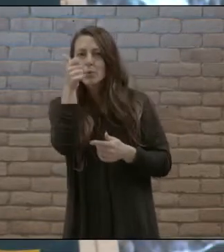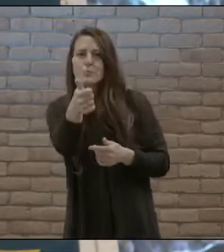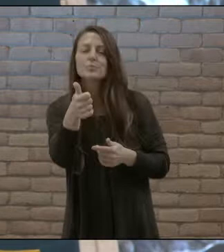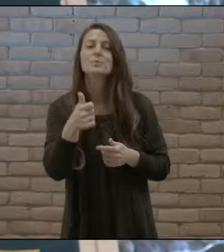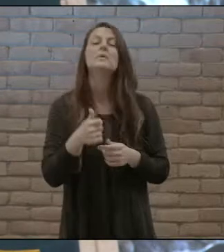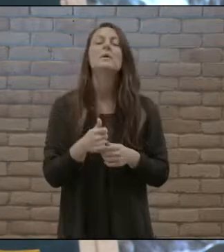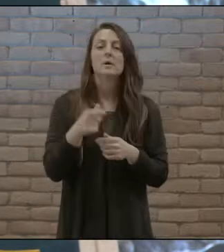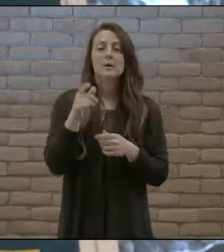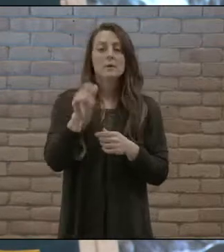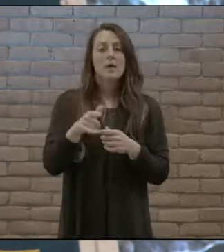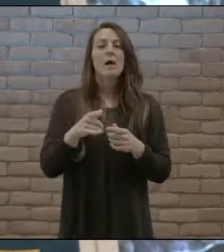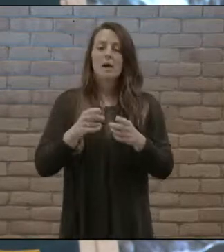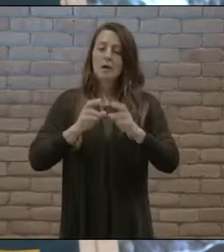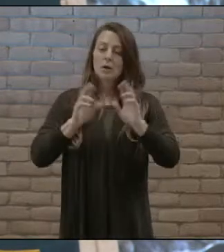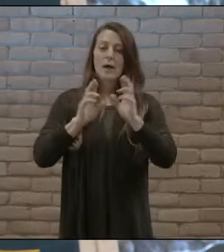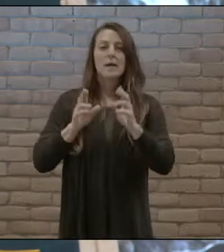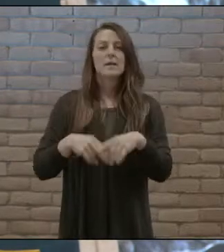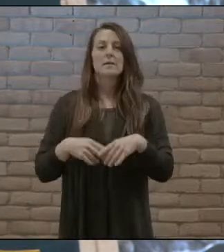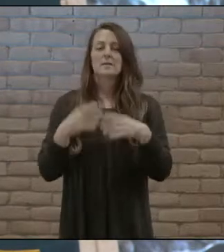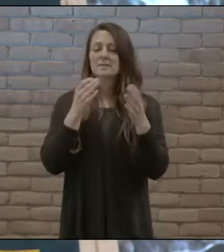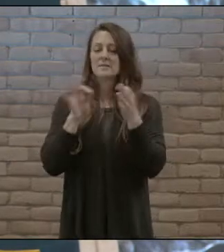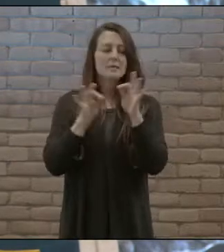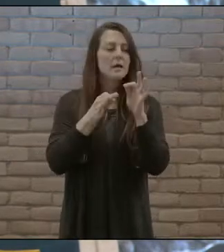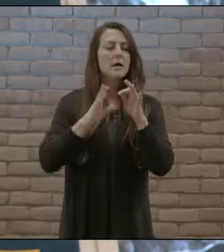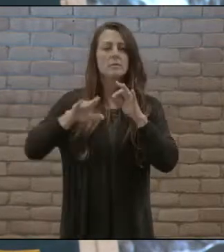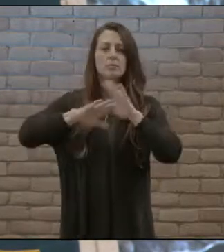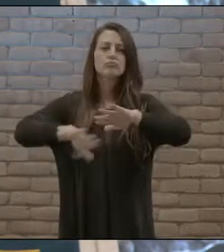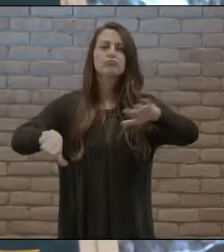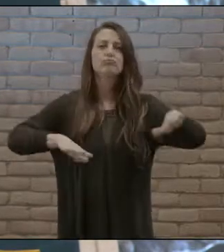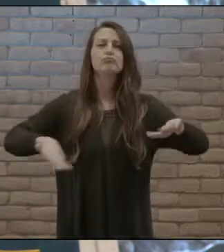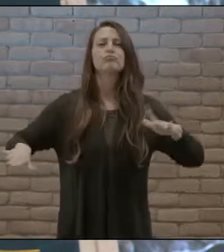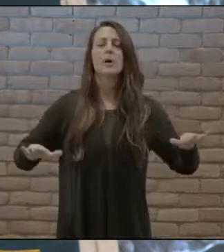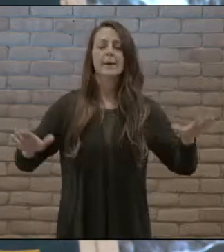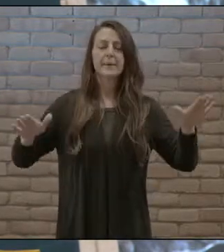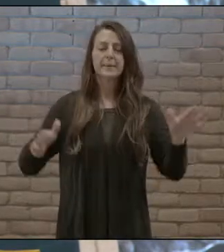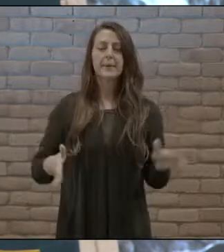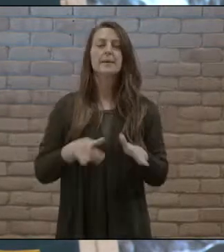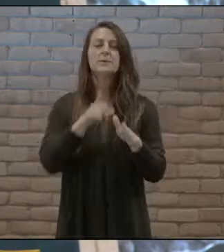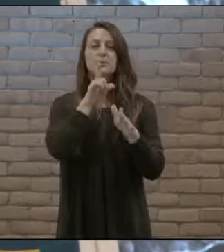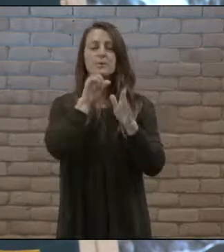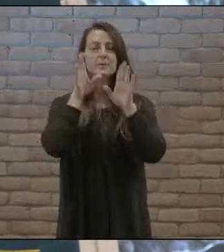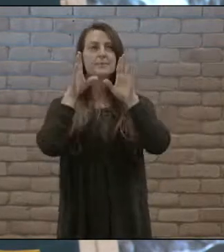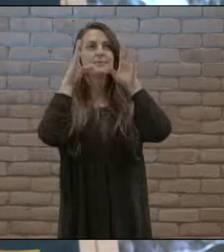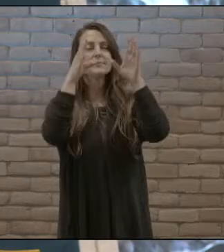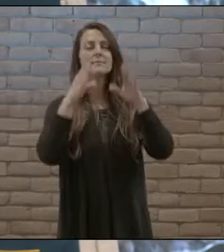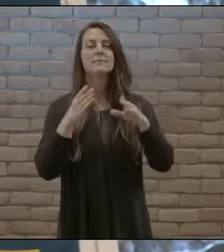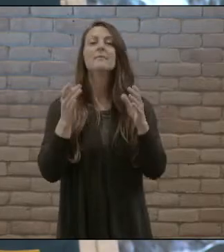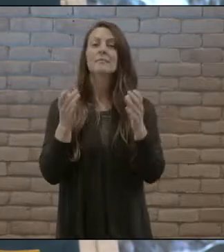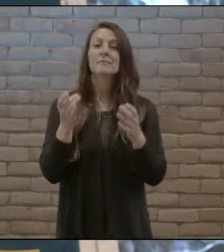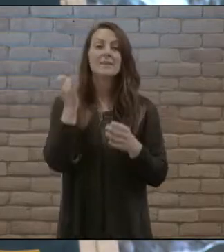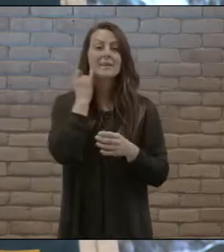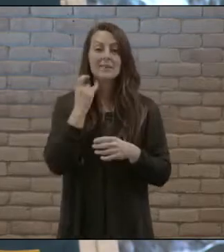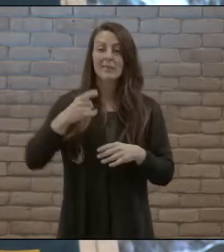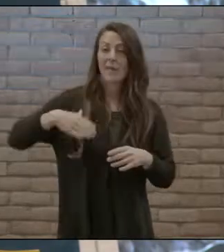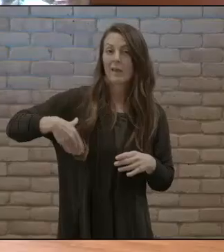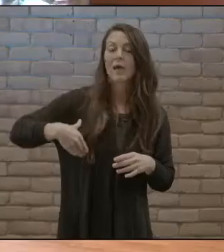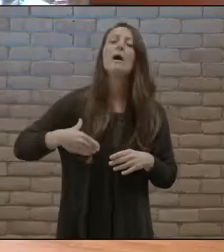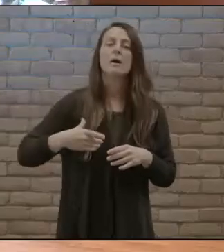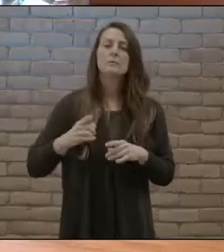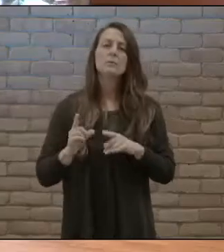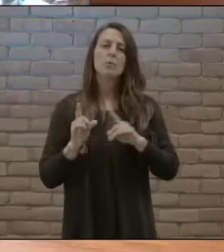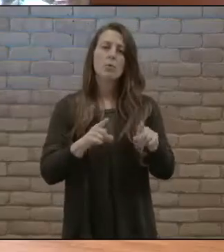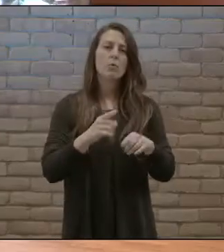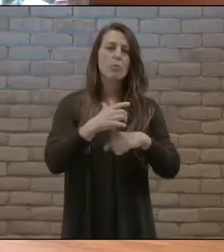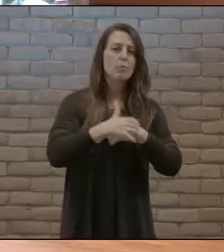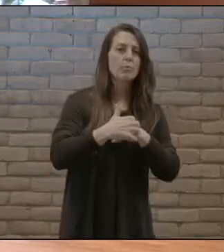Prepare the space, eliminate distractions, but also take a moment now to go and get the communion elements, bread and wine, and bring